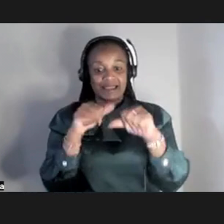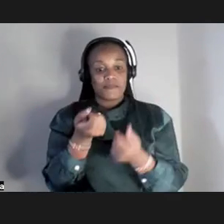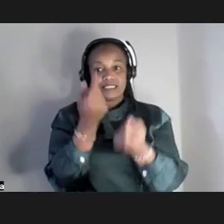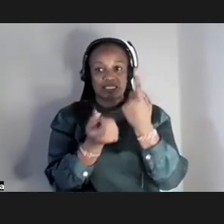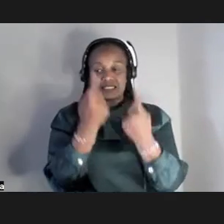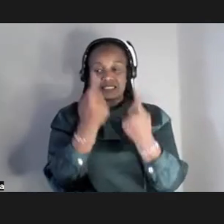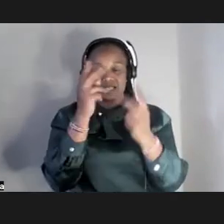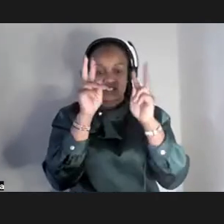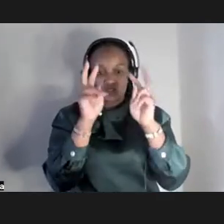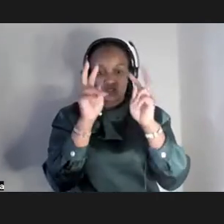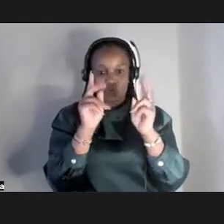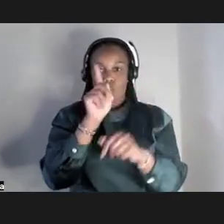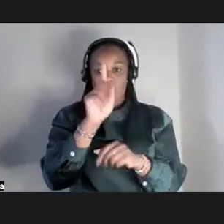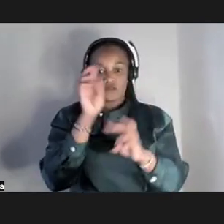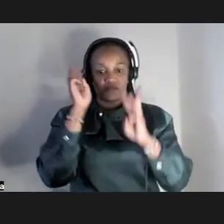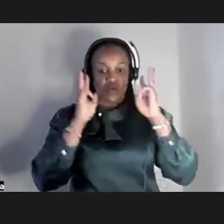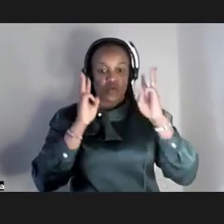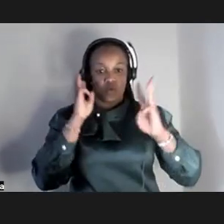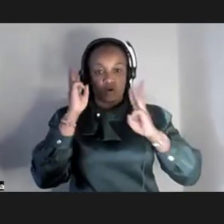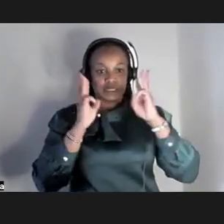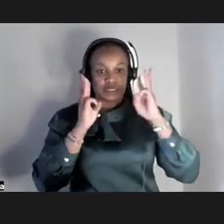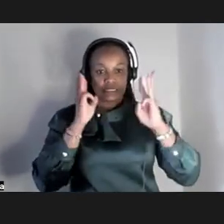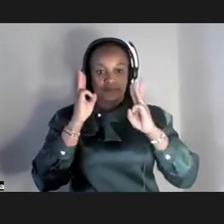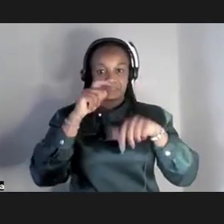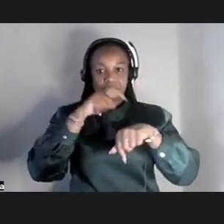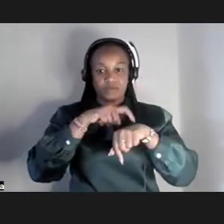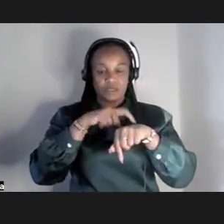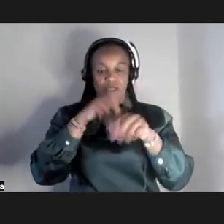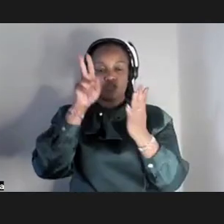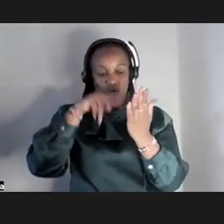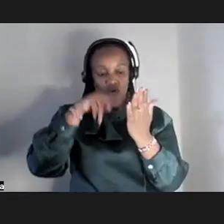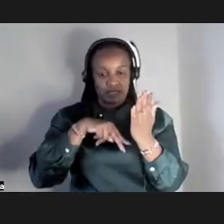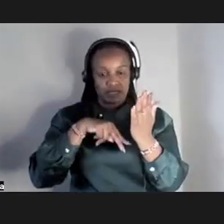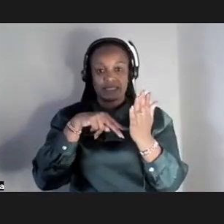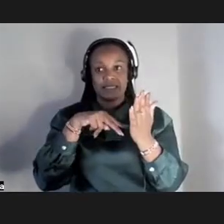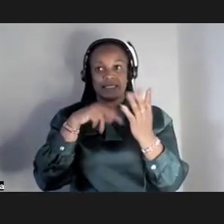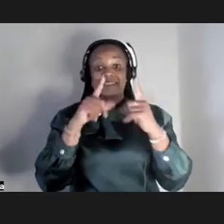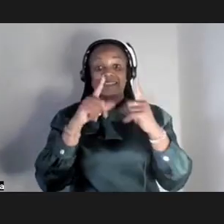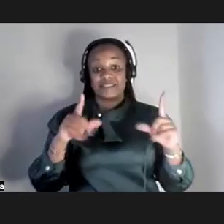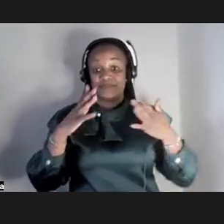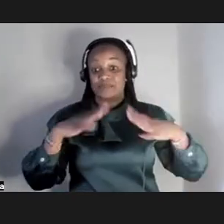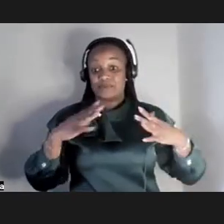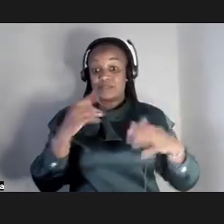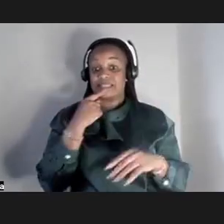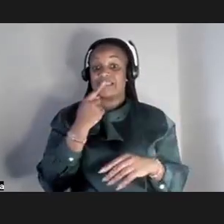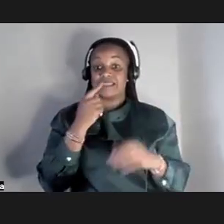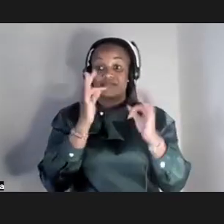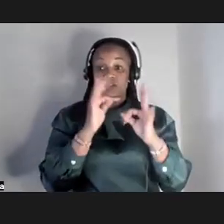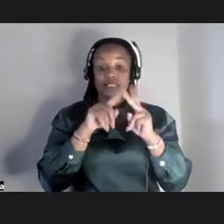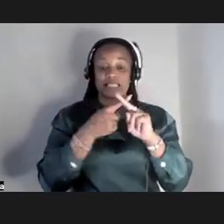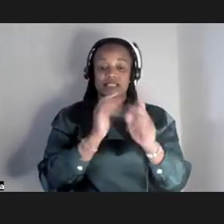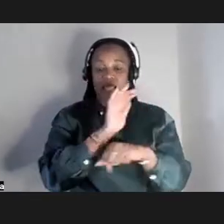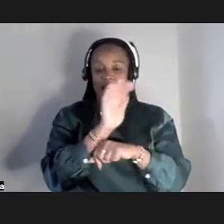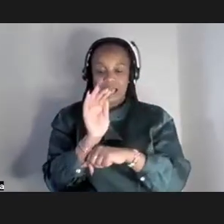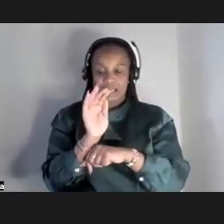one of the worries, I mean, and when you read the literature, people say if you start asking people about women